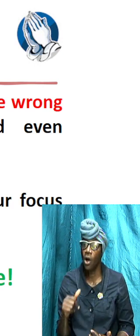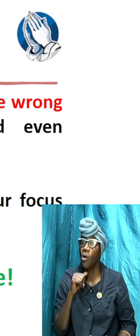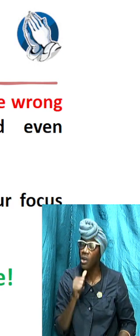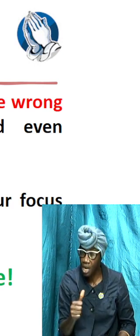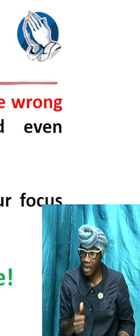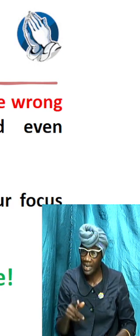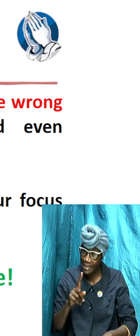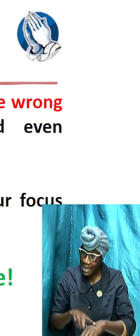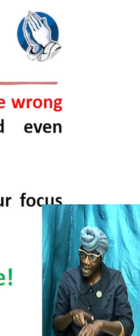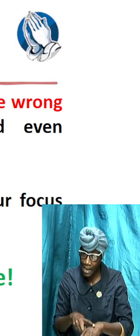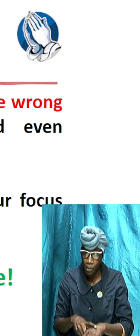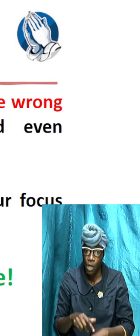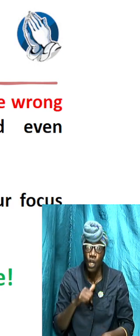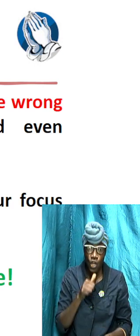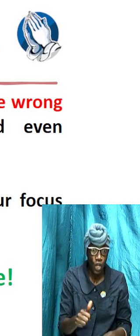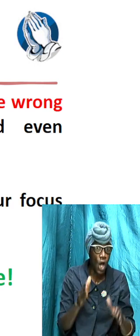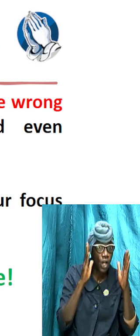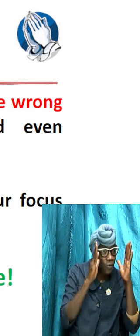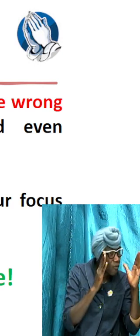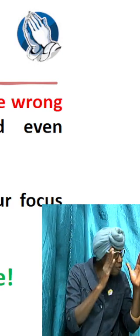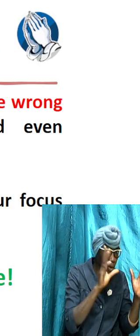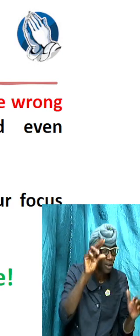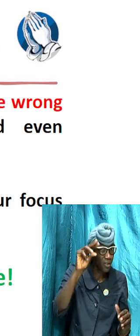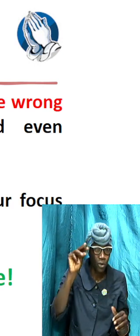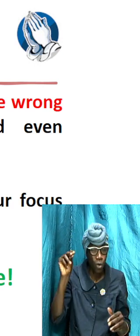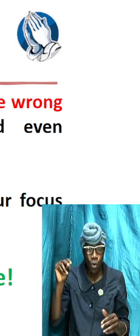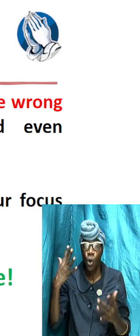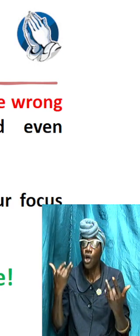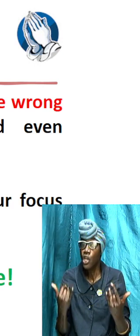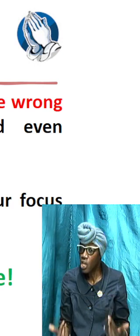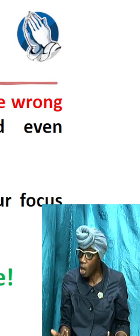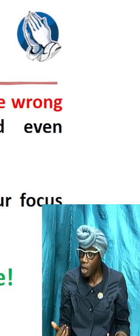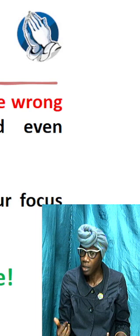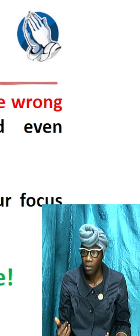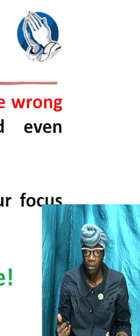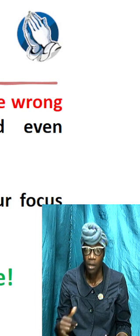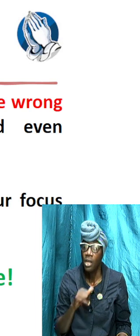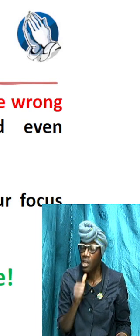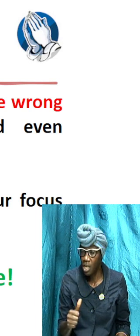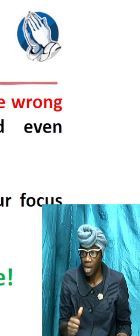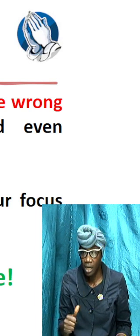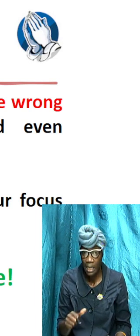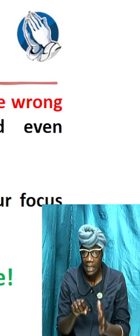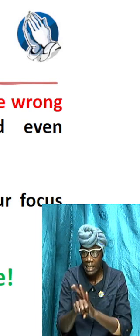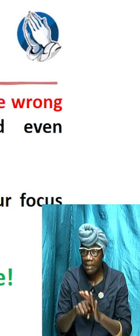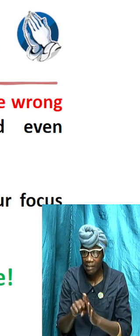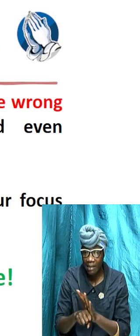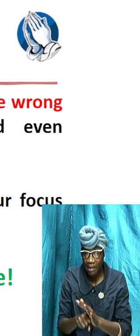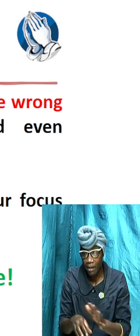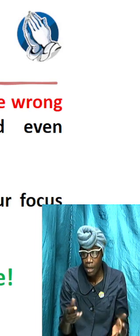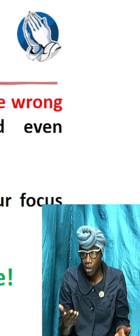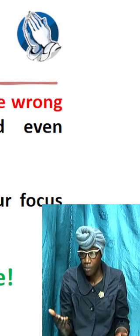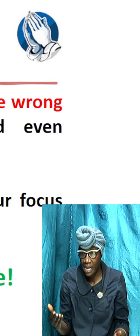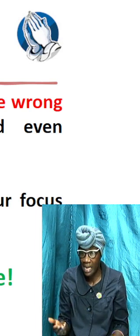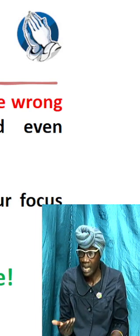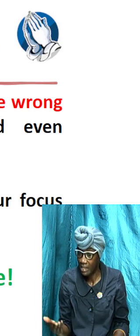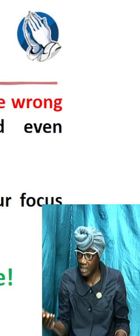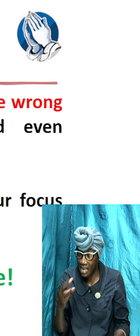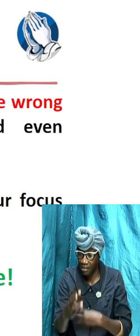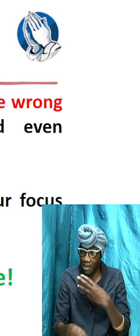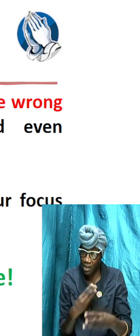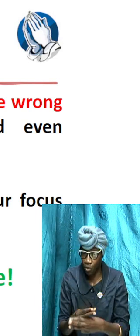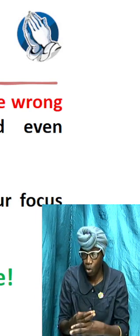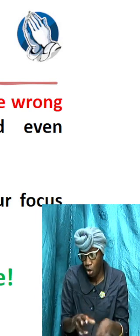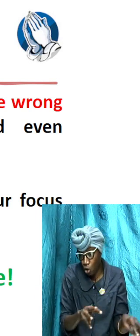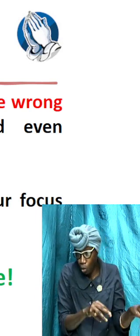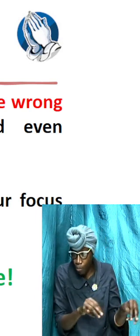by what is happening around us. Now is not the season to allow things that are in this world to shift us, amen, from